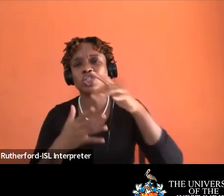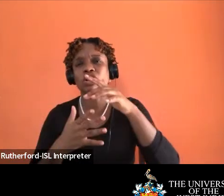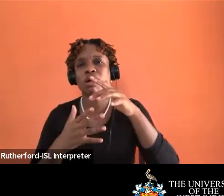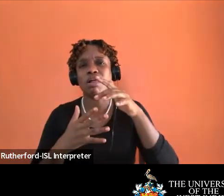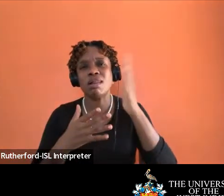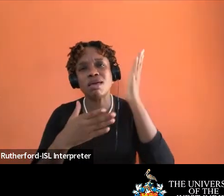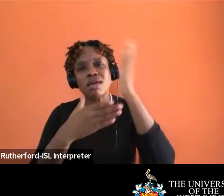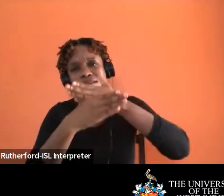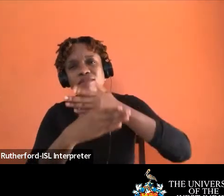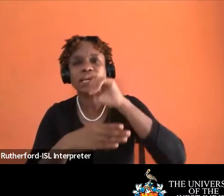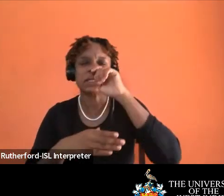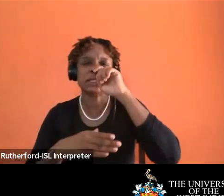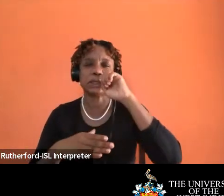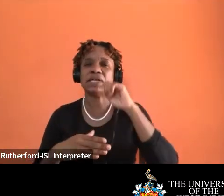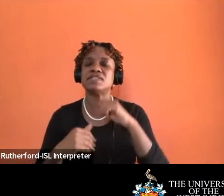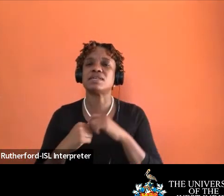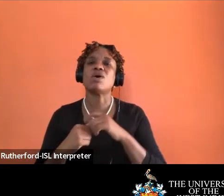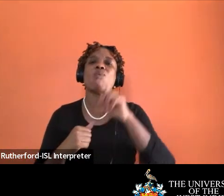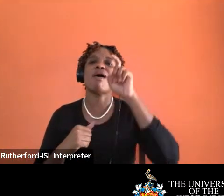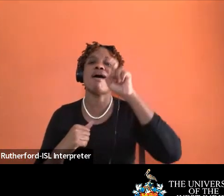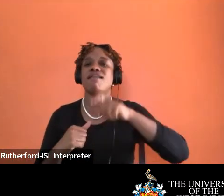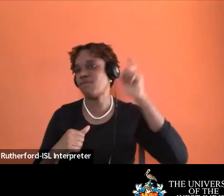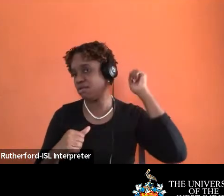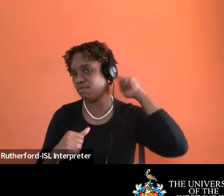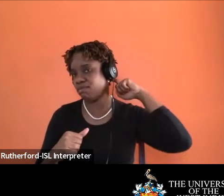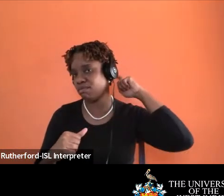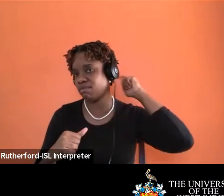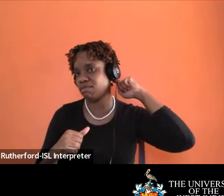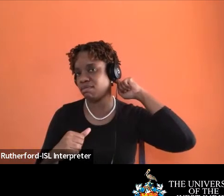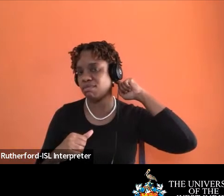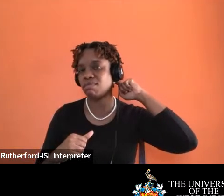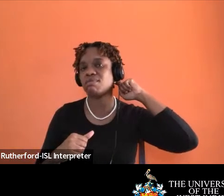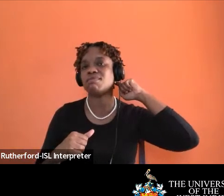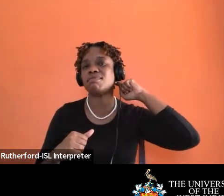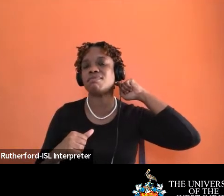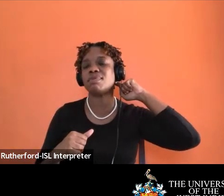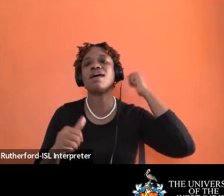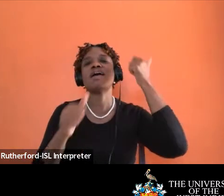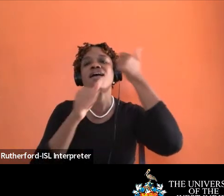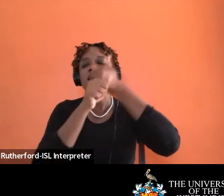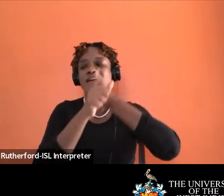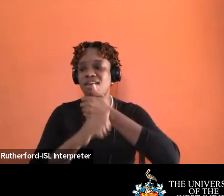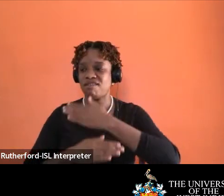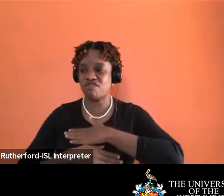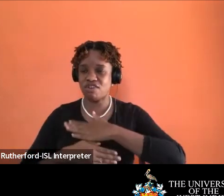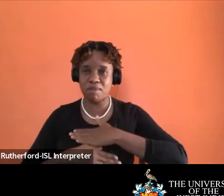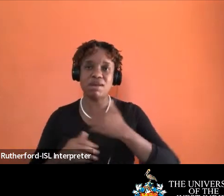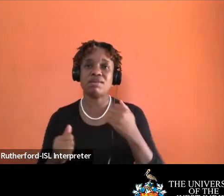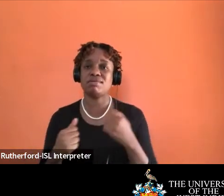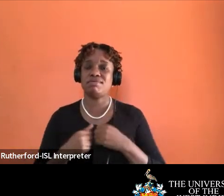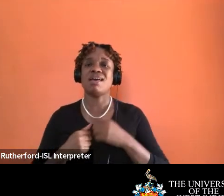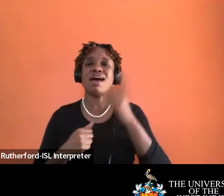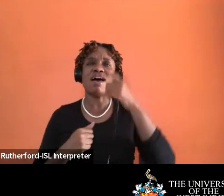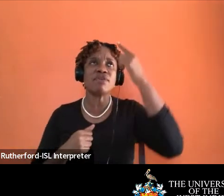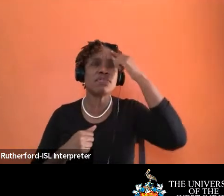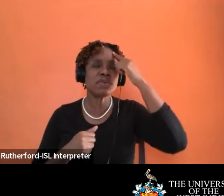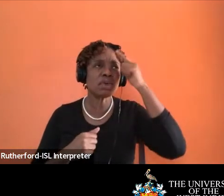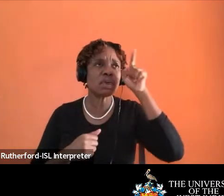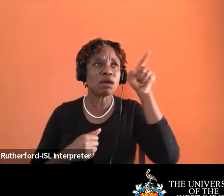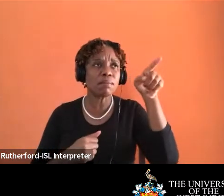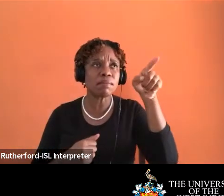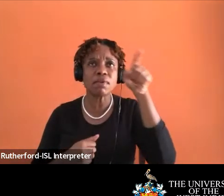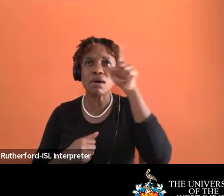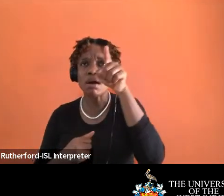interventions, for lack of a better word, we have to be mindful of everybody, because everybody has to be equally provided